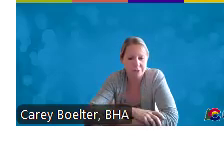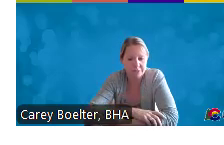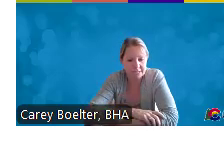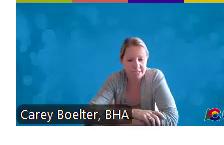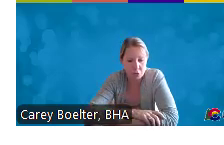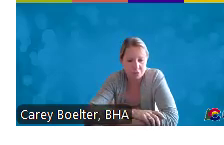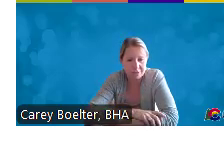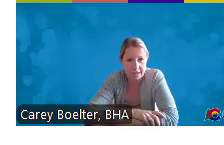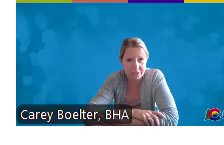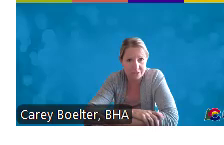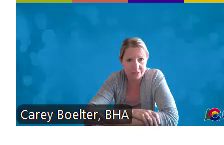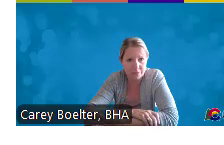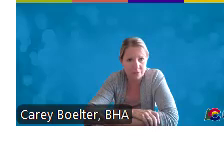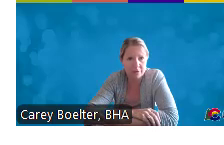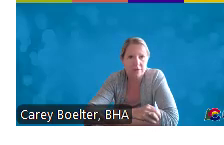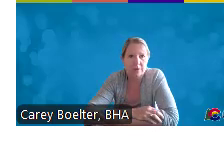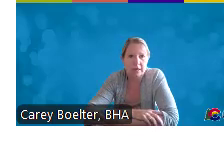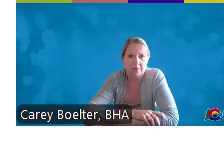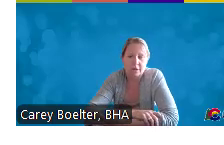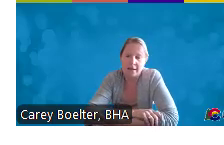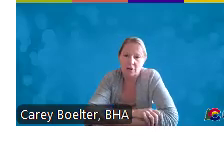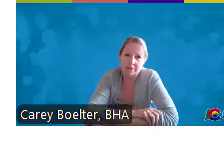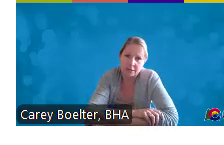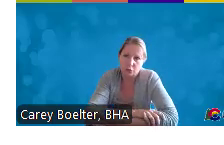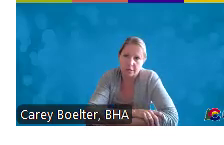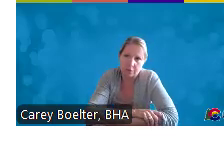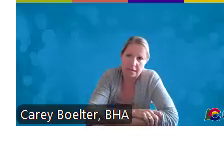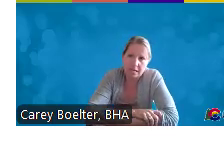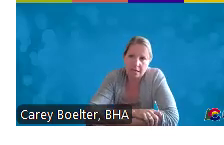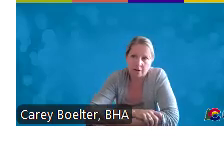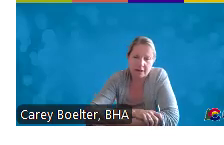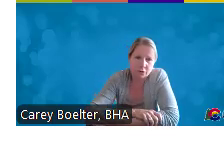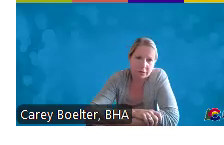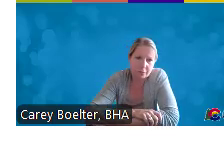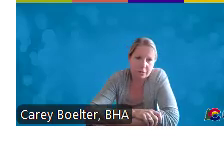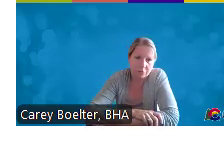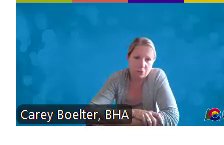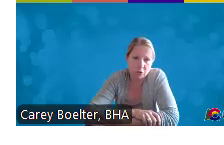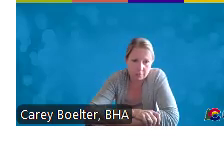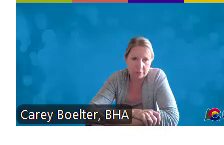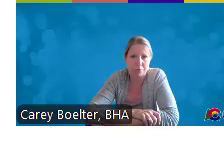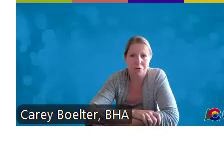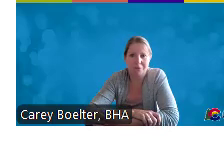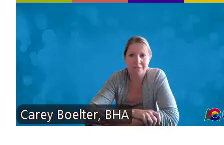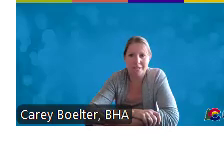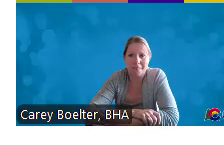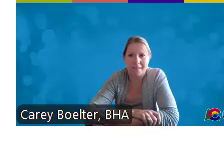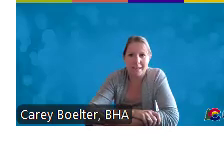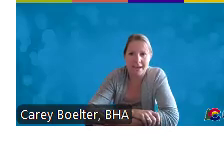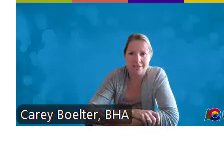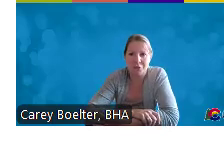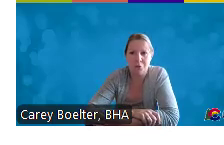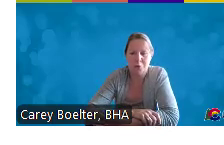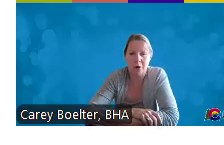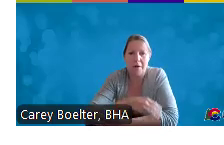education units, CEUs, attached to them. And then we had our advisory committee. Our advisory committee was incredibly important.